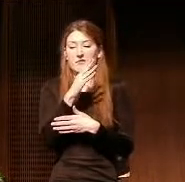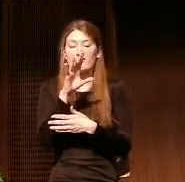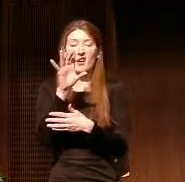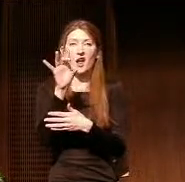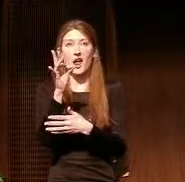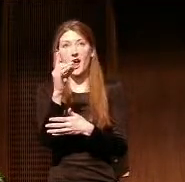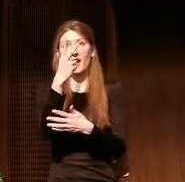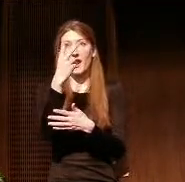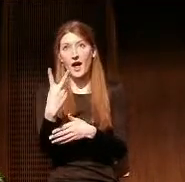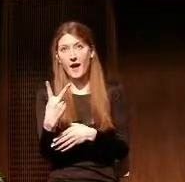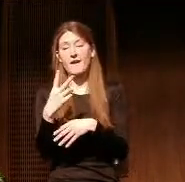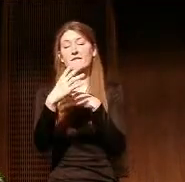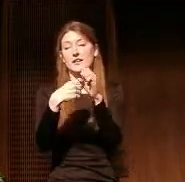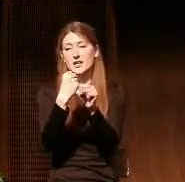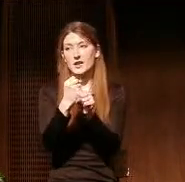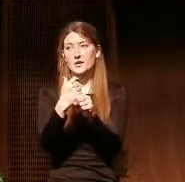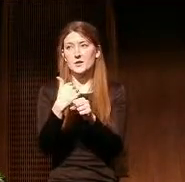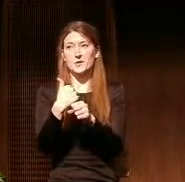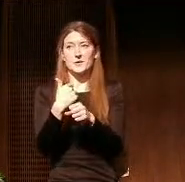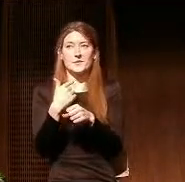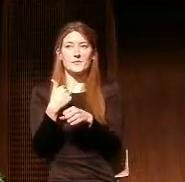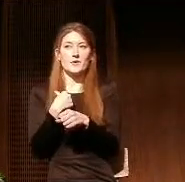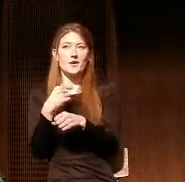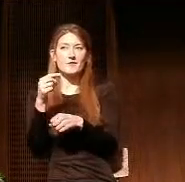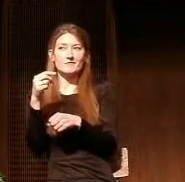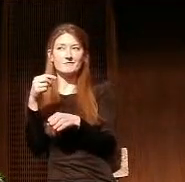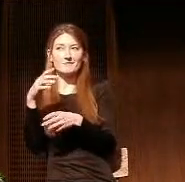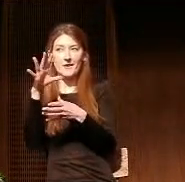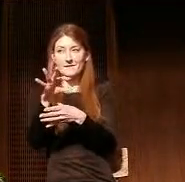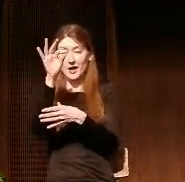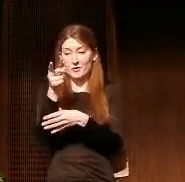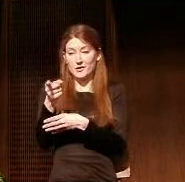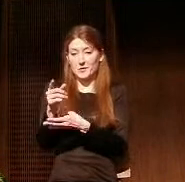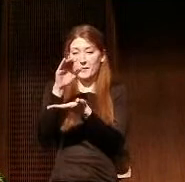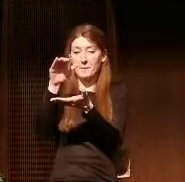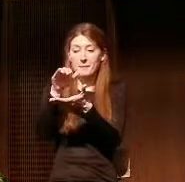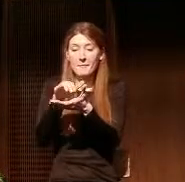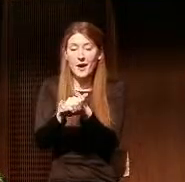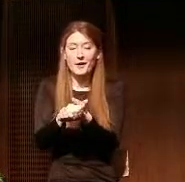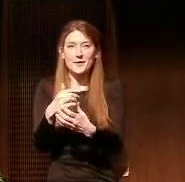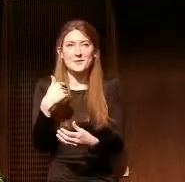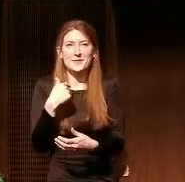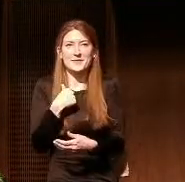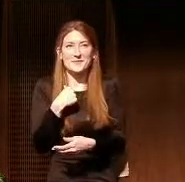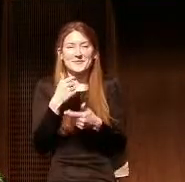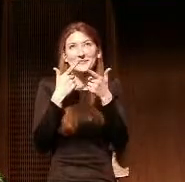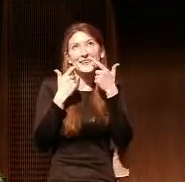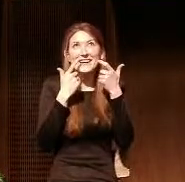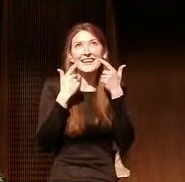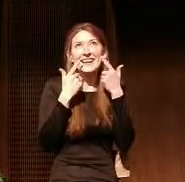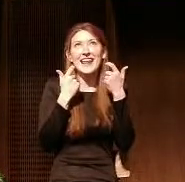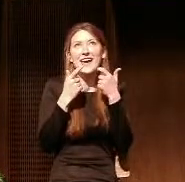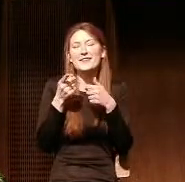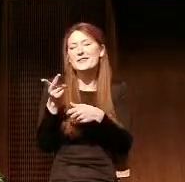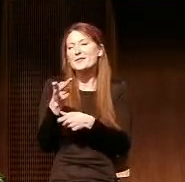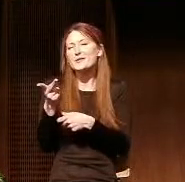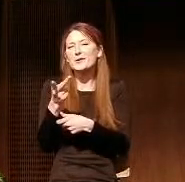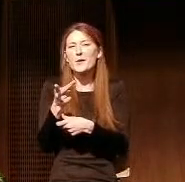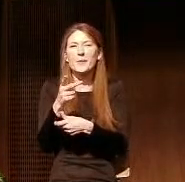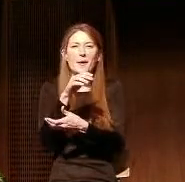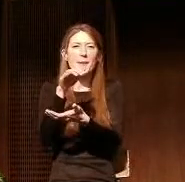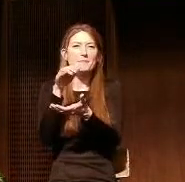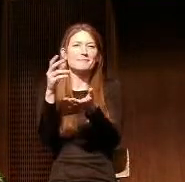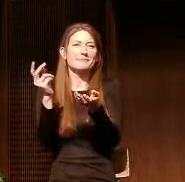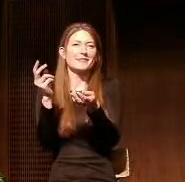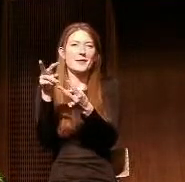getting married, we giggled inside, because we knew she was lonely and Virgil was a match made in heaven.